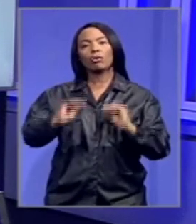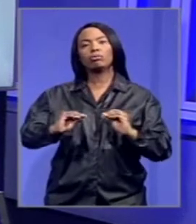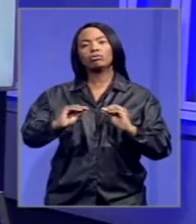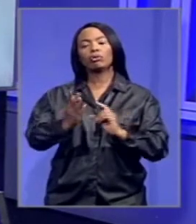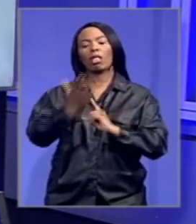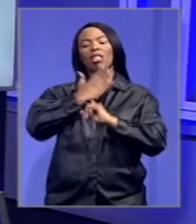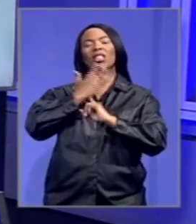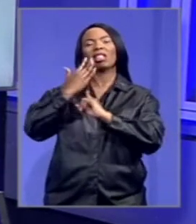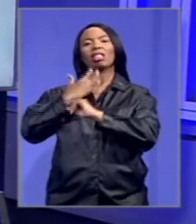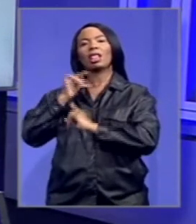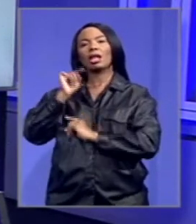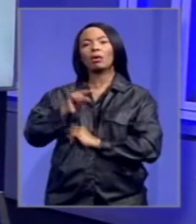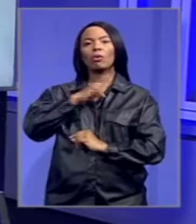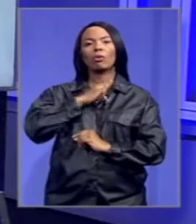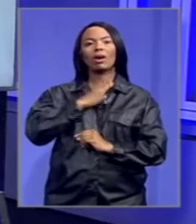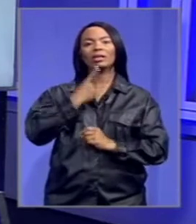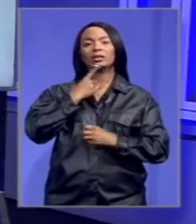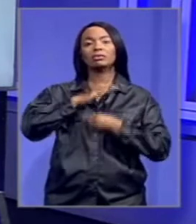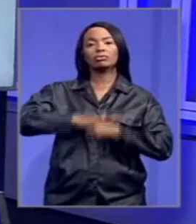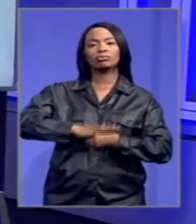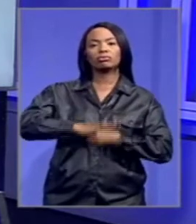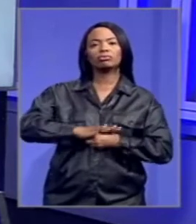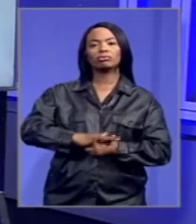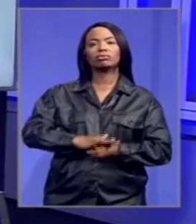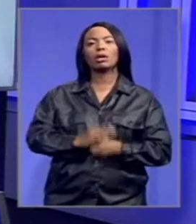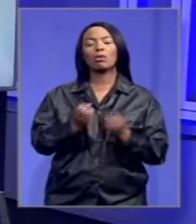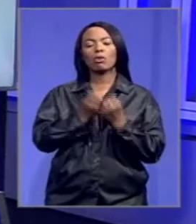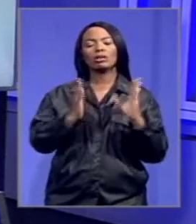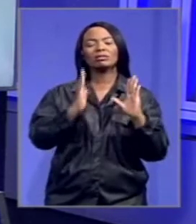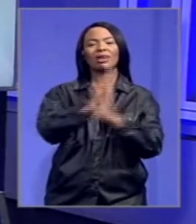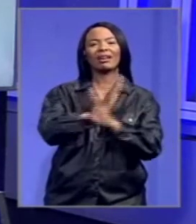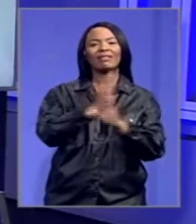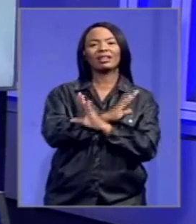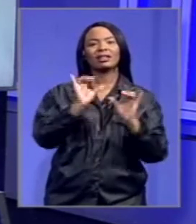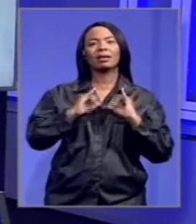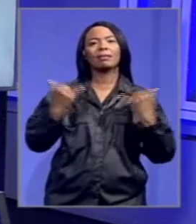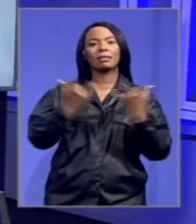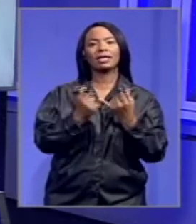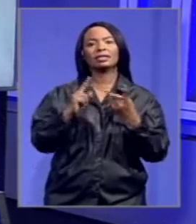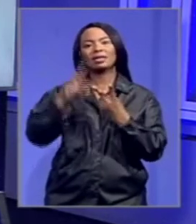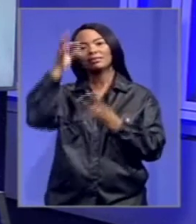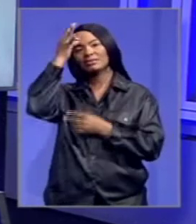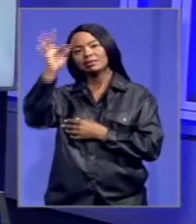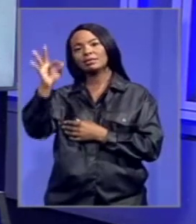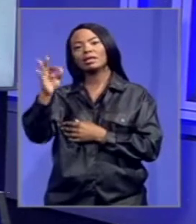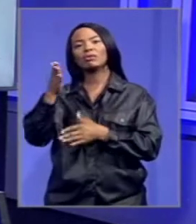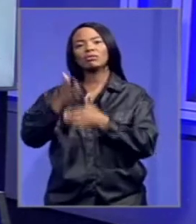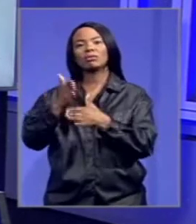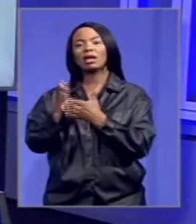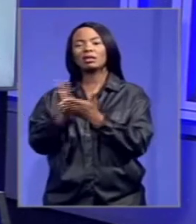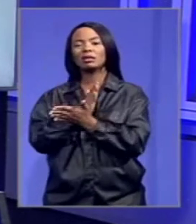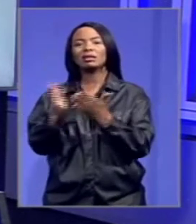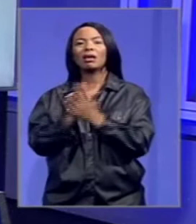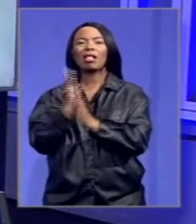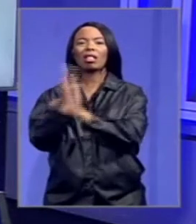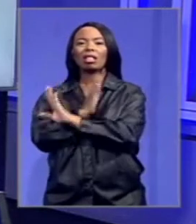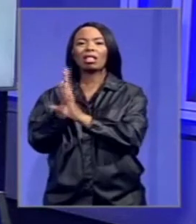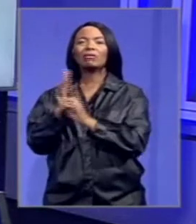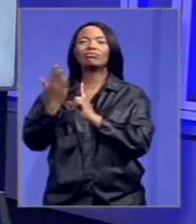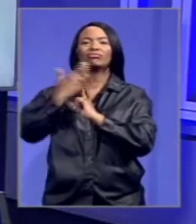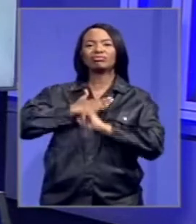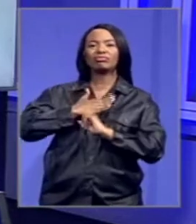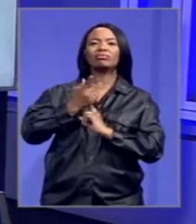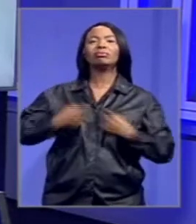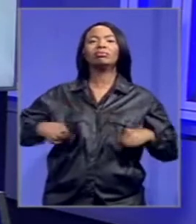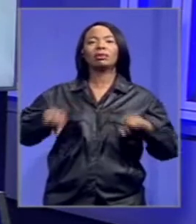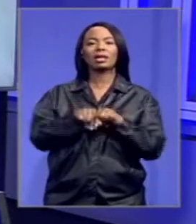ka sekgahla seo basebetsi ba foutswang ka sona mesebetsing ya private le mehato ya mmuso ya ho imolla moruo. Federation e ne tshwere rally